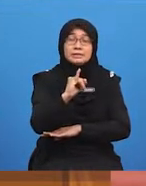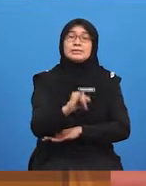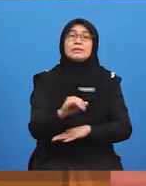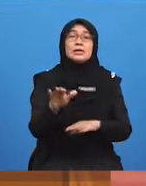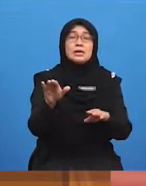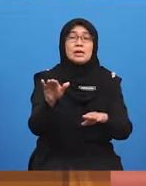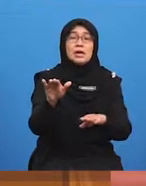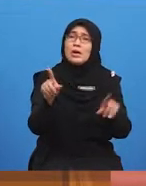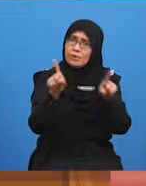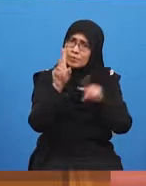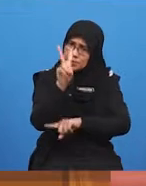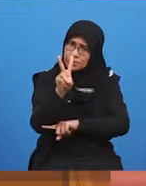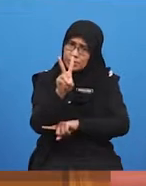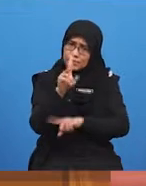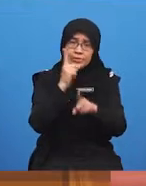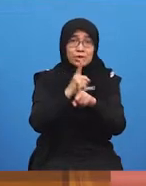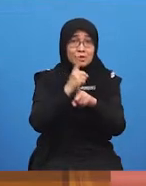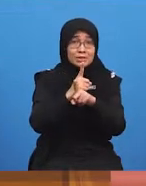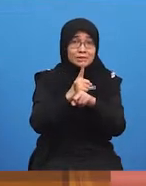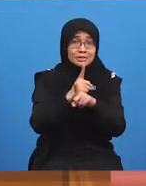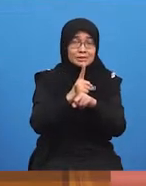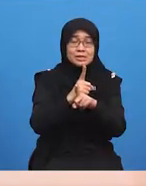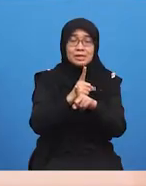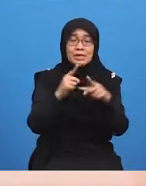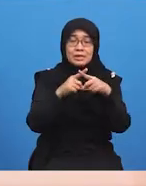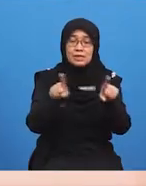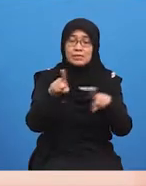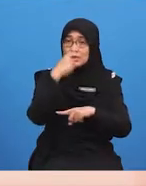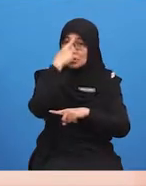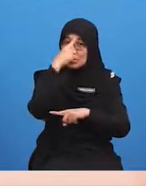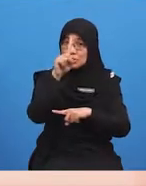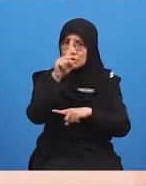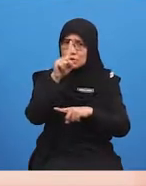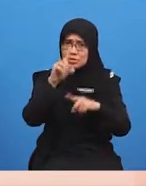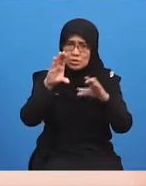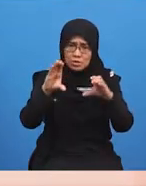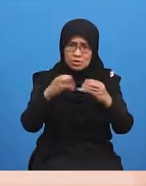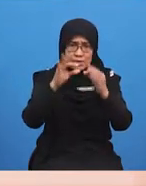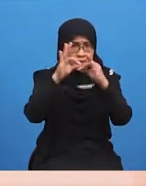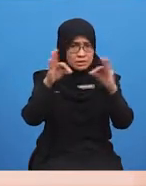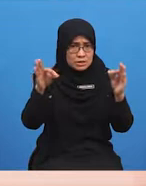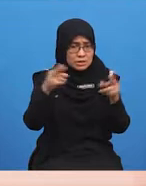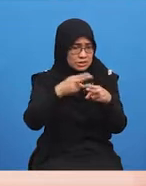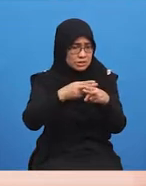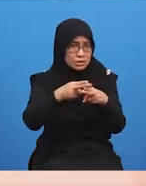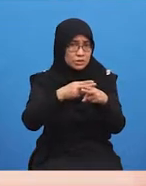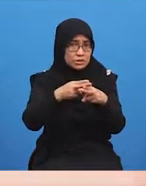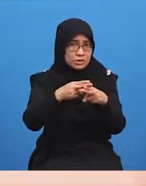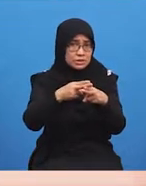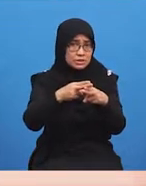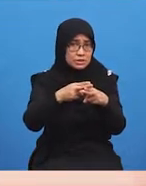sentences we could make two words shorter. By making a sentence shorter, we are